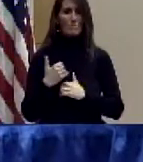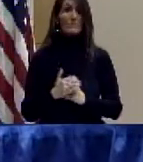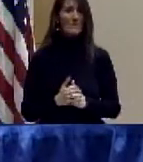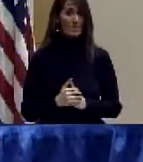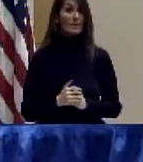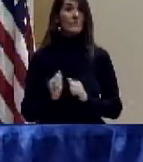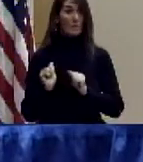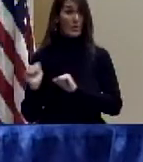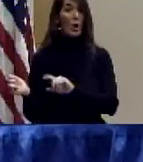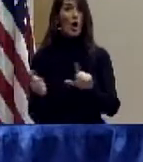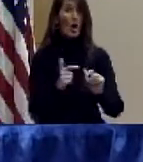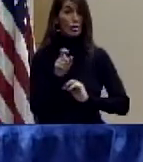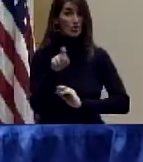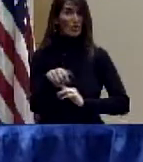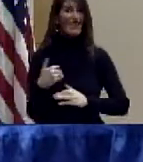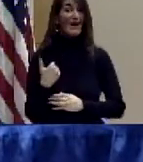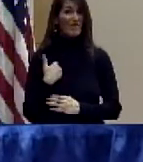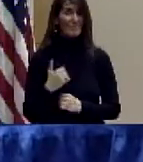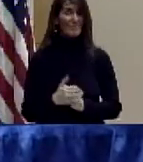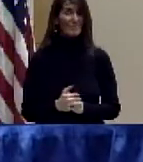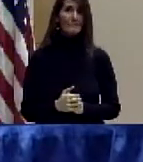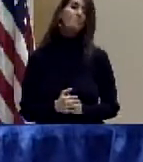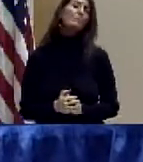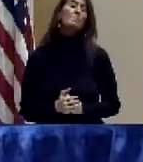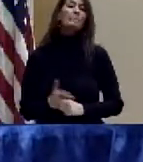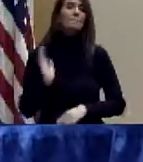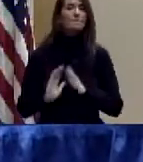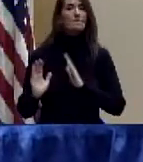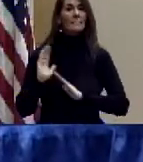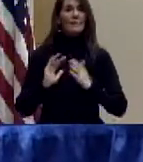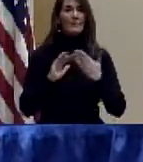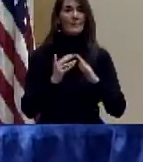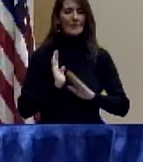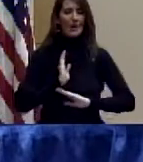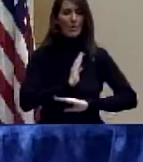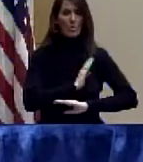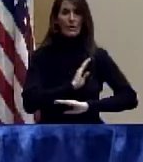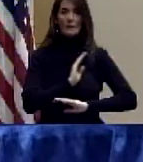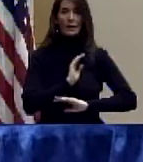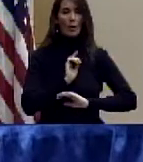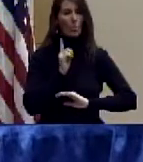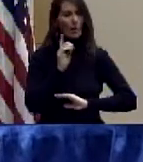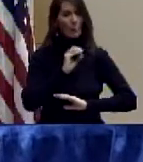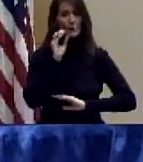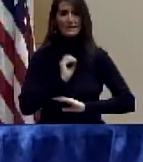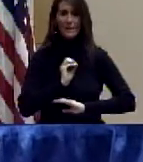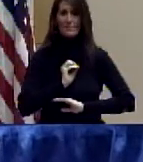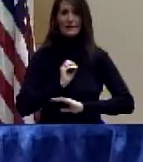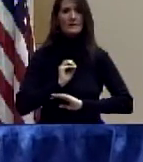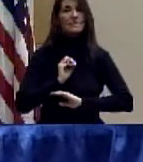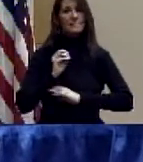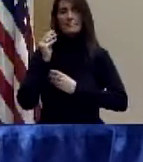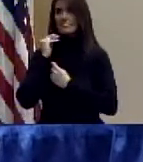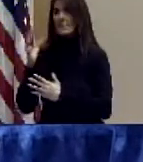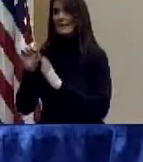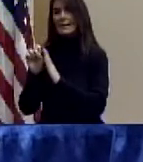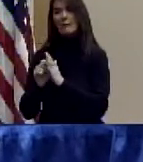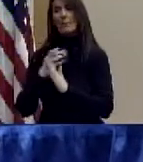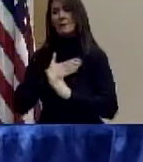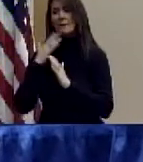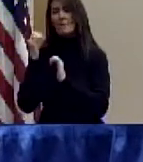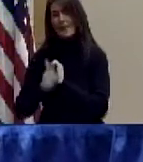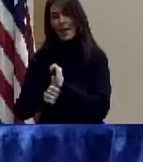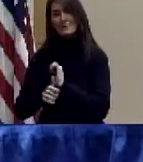all should have. In the past, the town board has unanimously called on the state to pass this simple